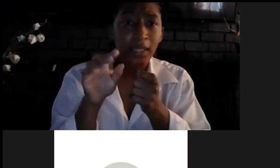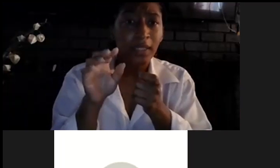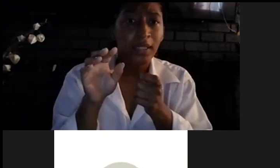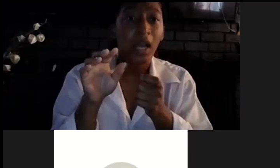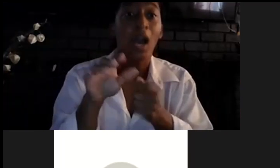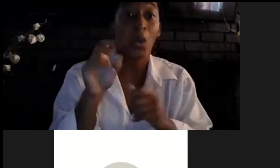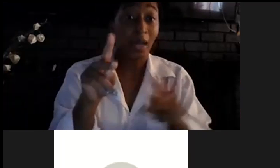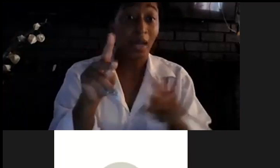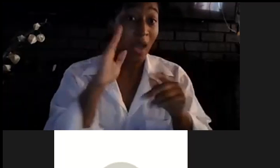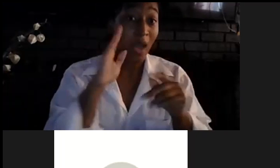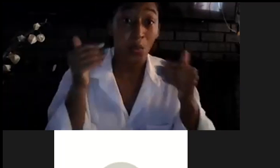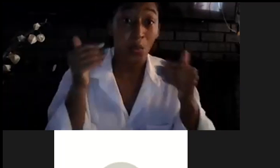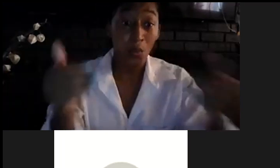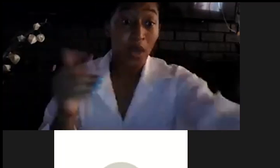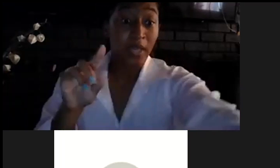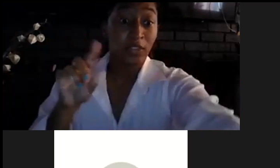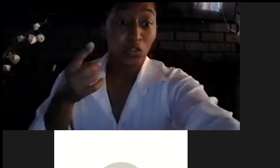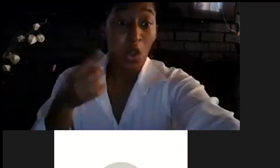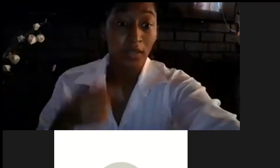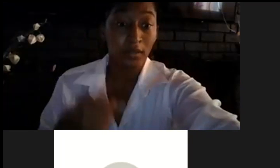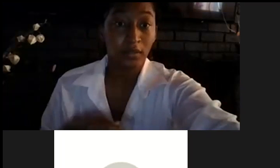So I'm going to go ahead and get started.